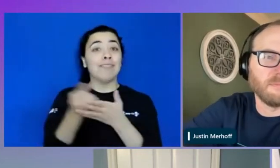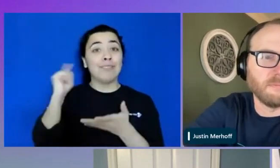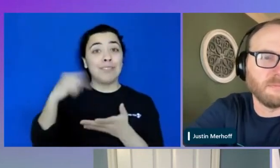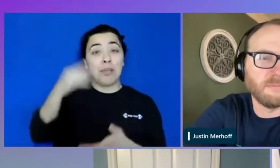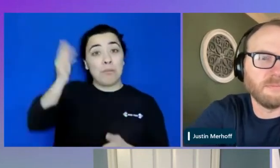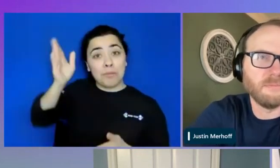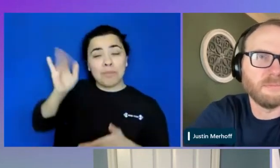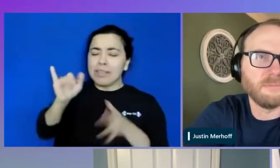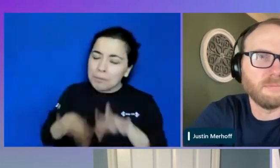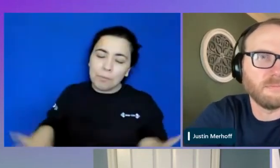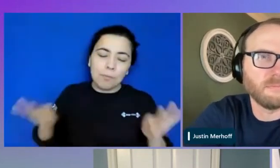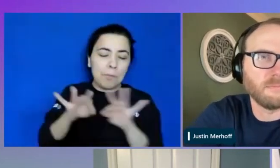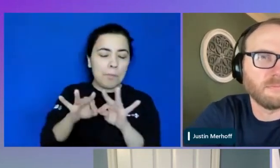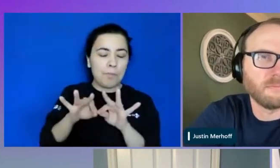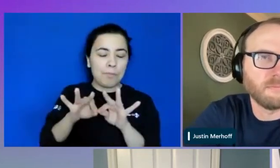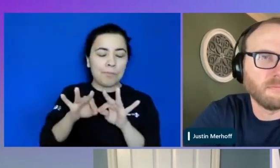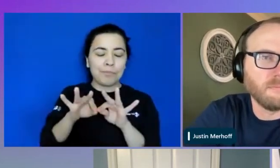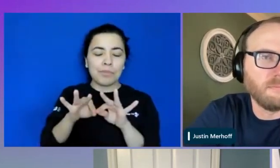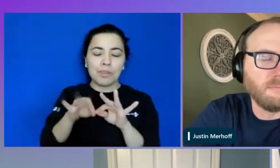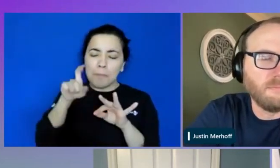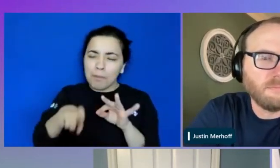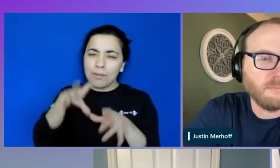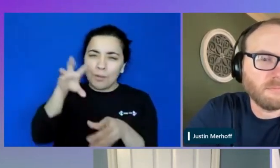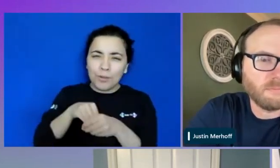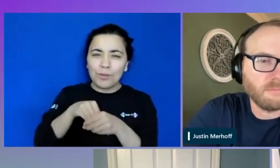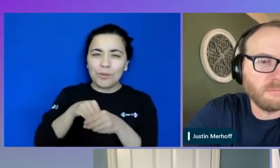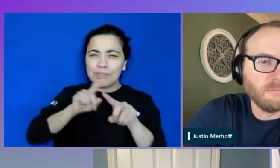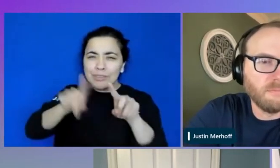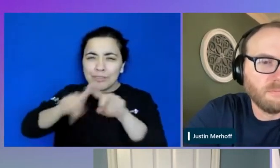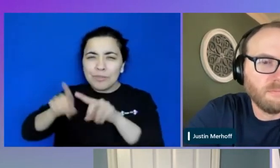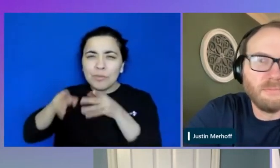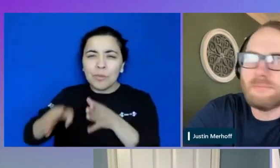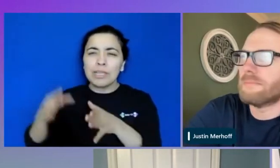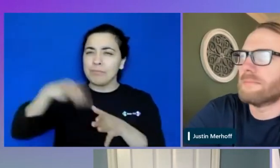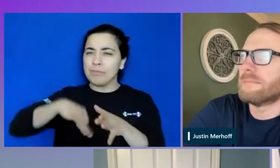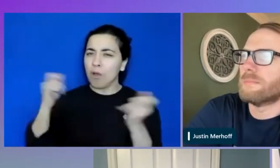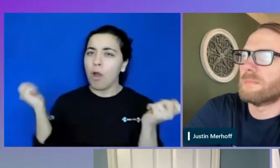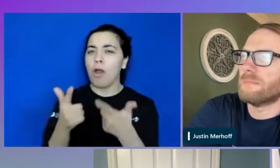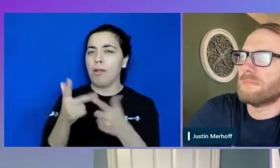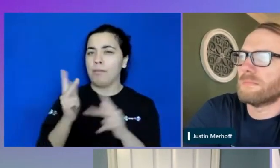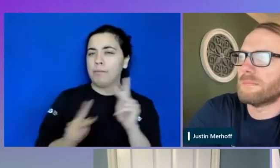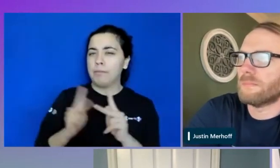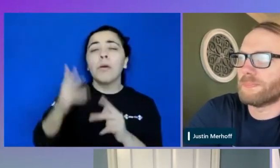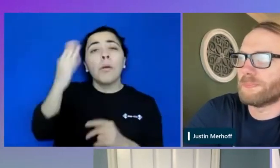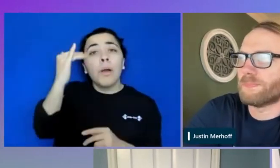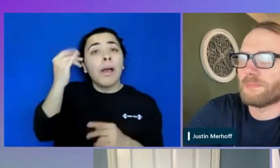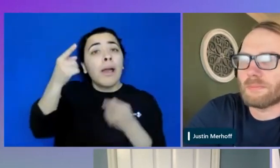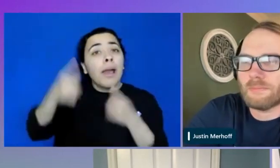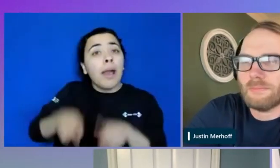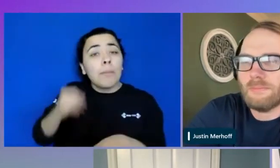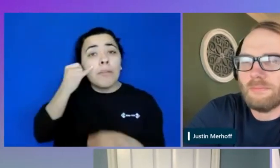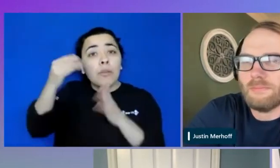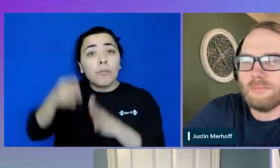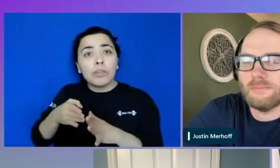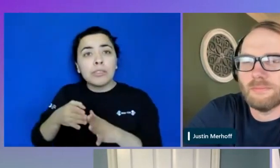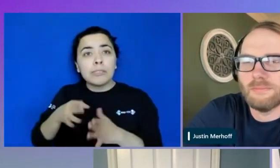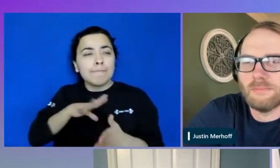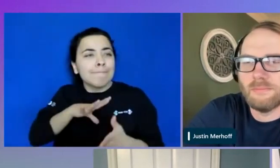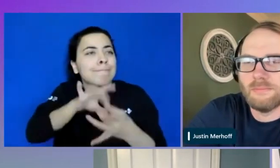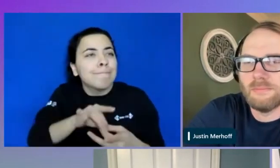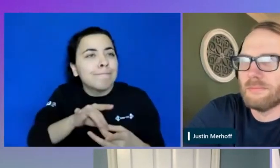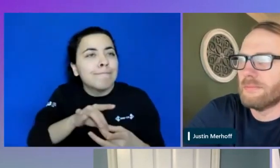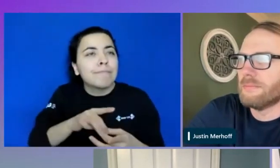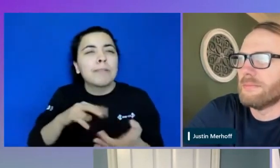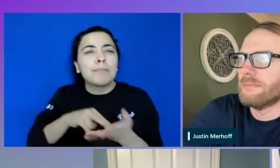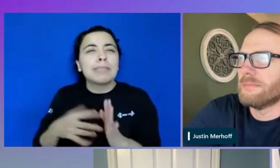really important to include ways that it benefits everybody, because when people have a personal connection to it, they're more